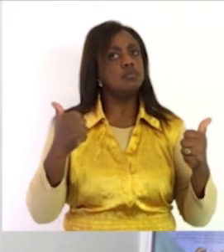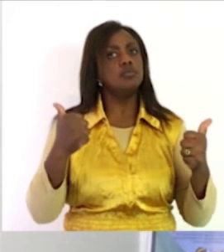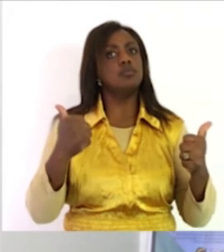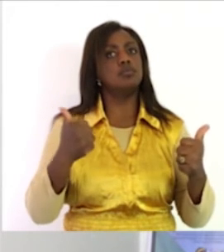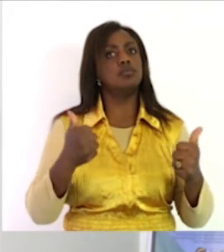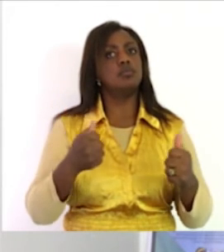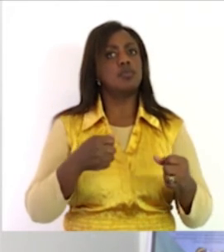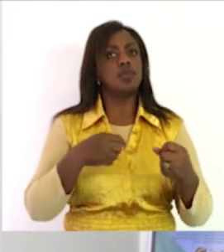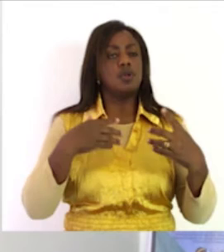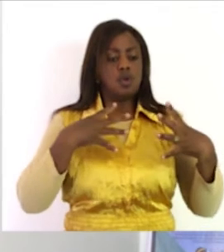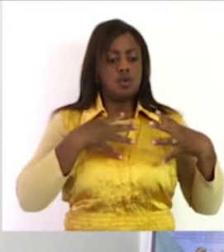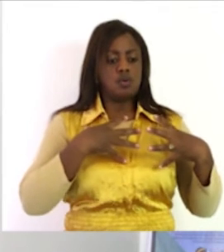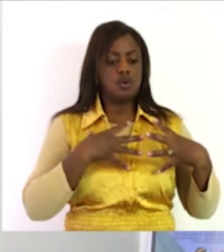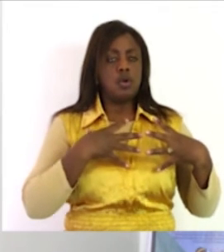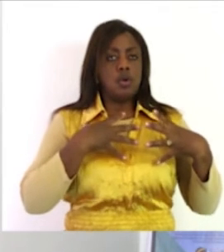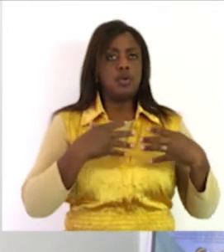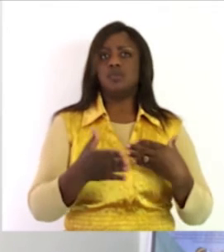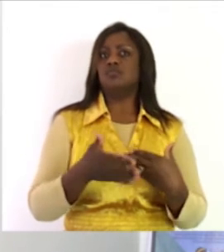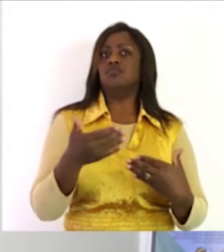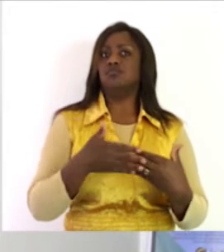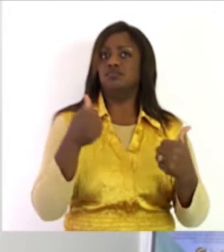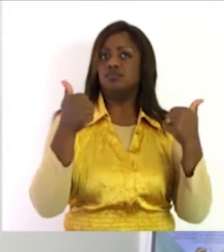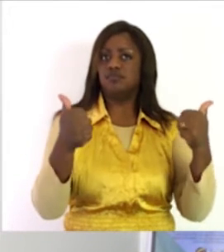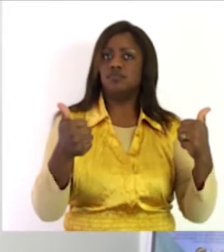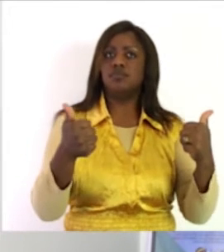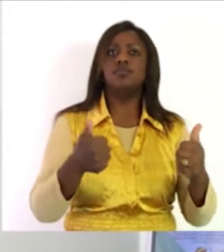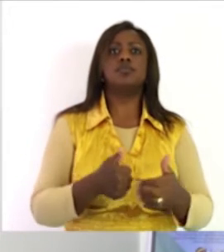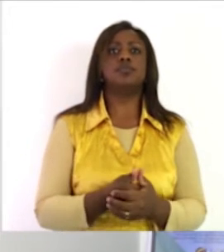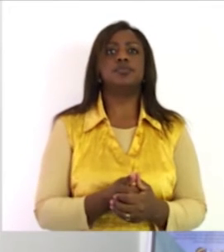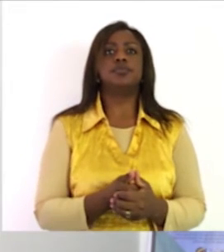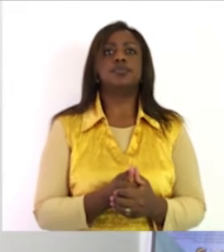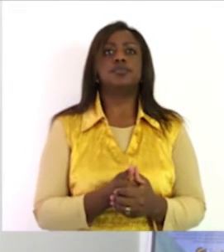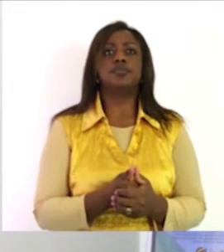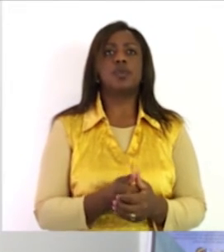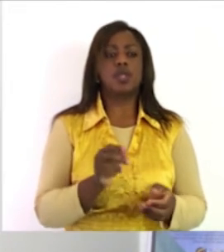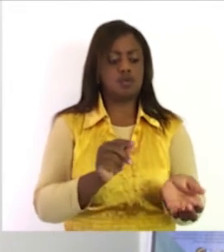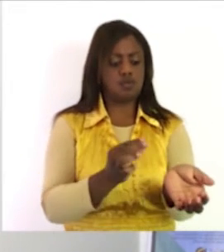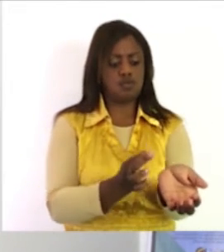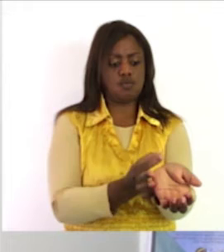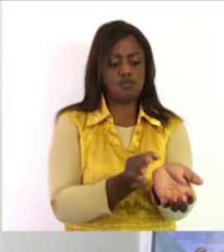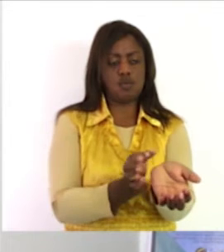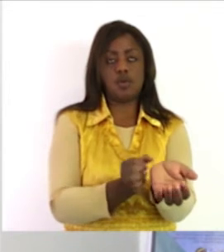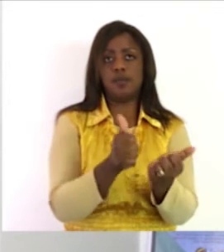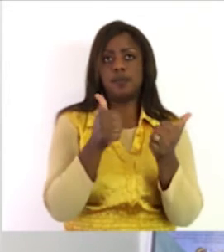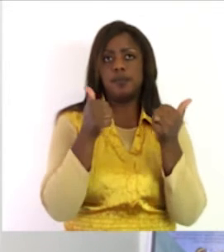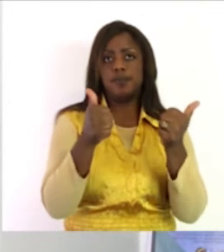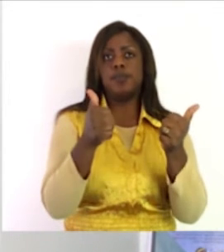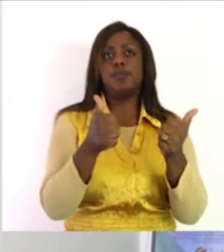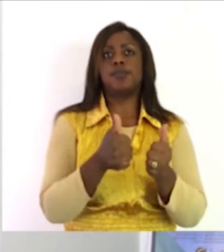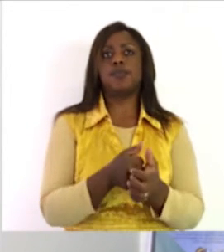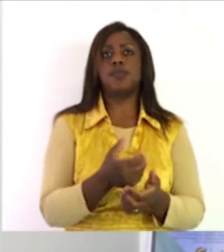your respiratory system is working better, your pulse is actually better, you